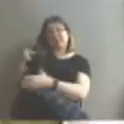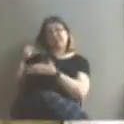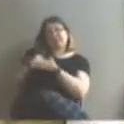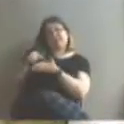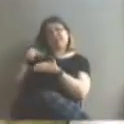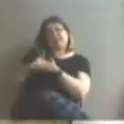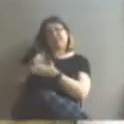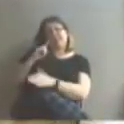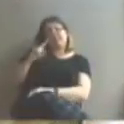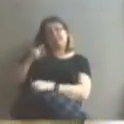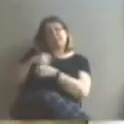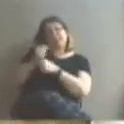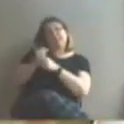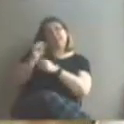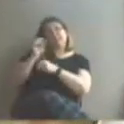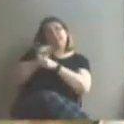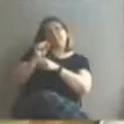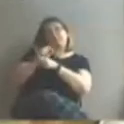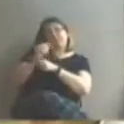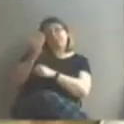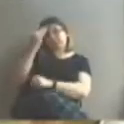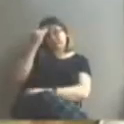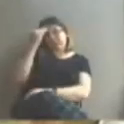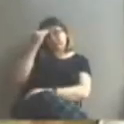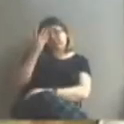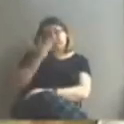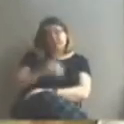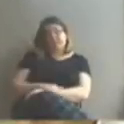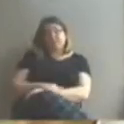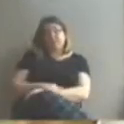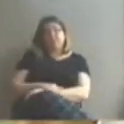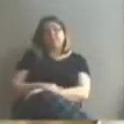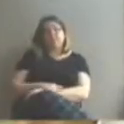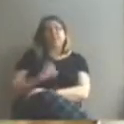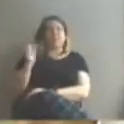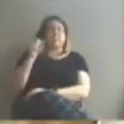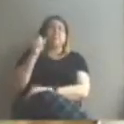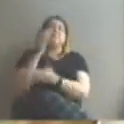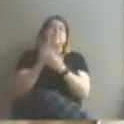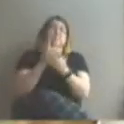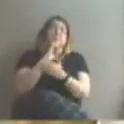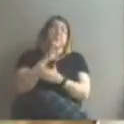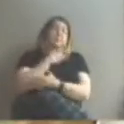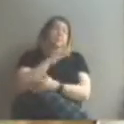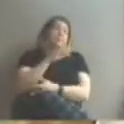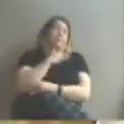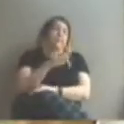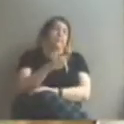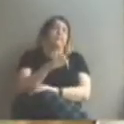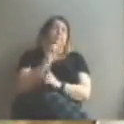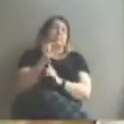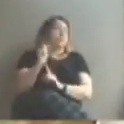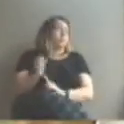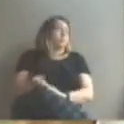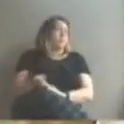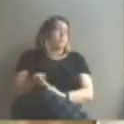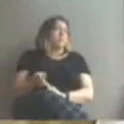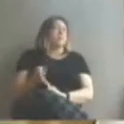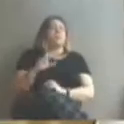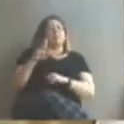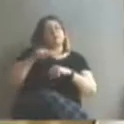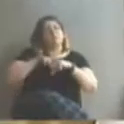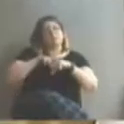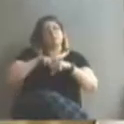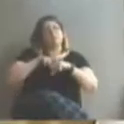for making an employee aware. So there are some very sensitive situations, and then of